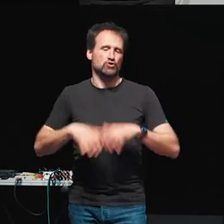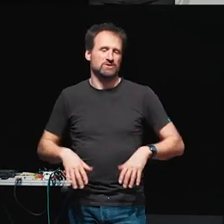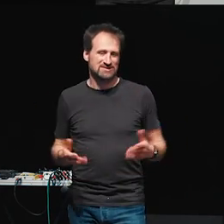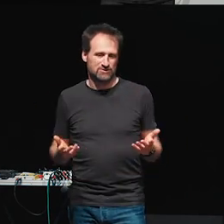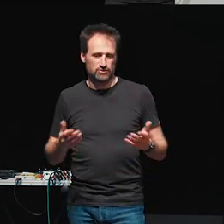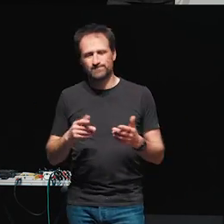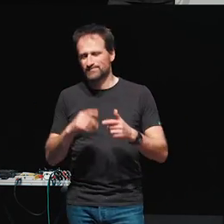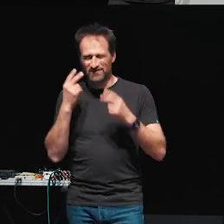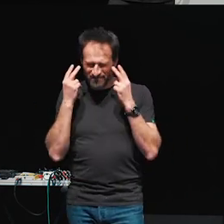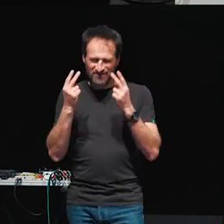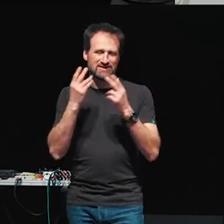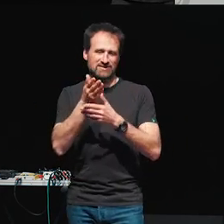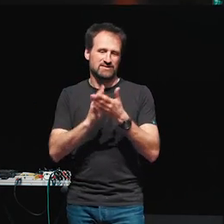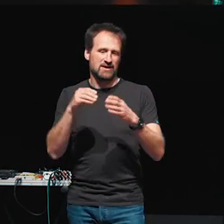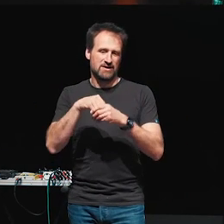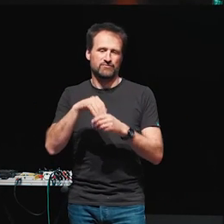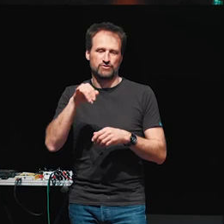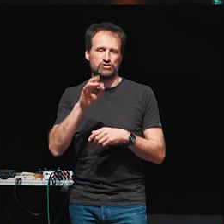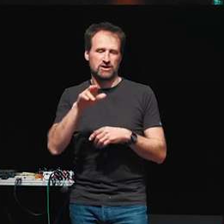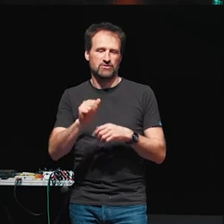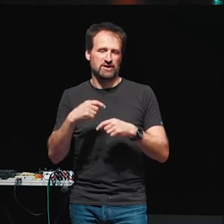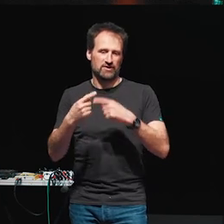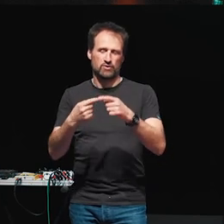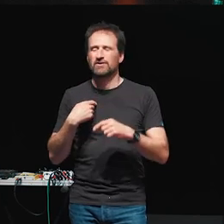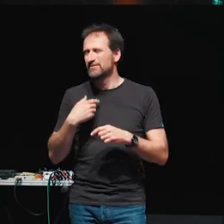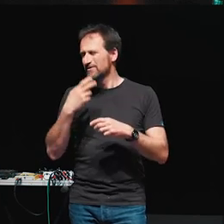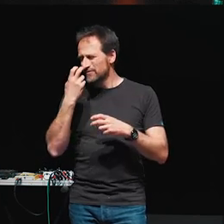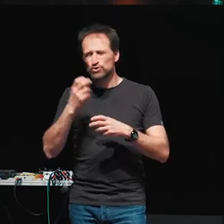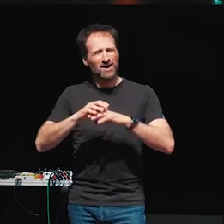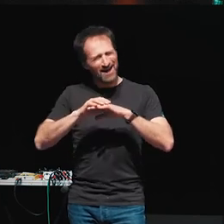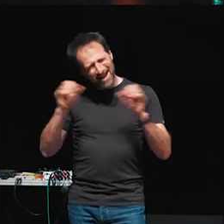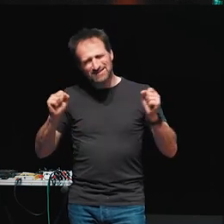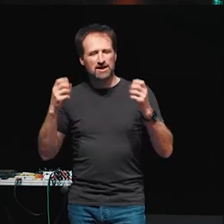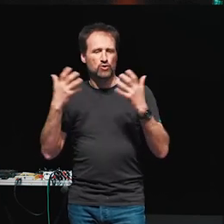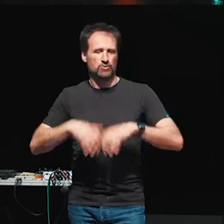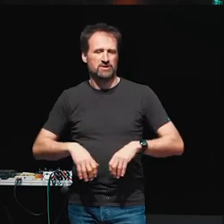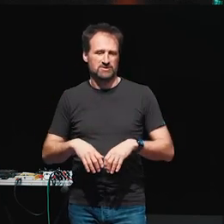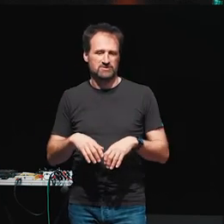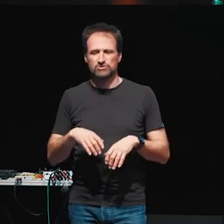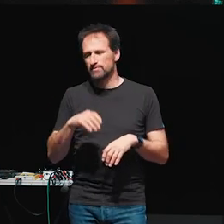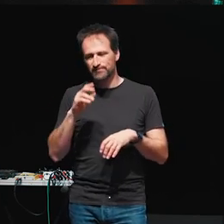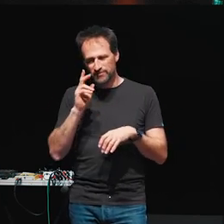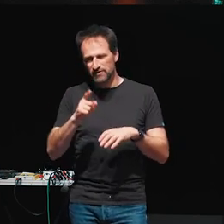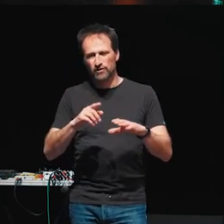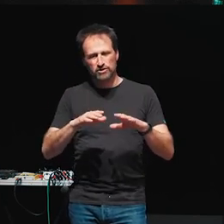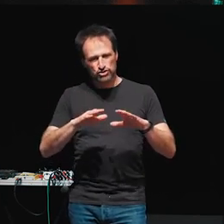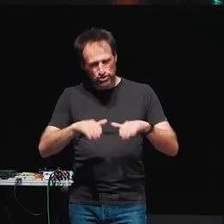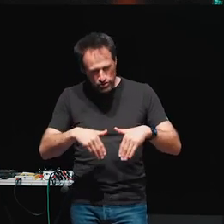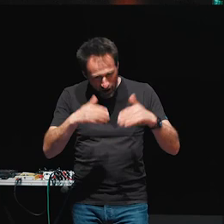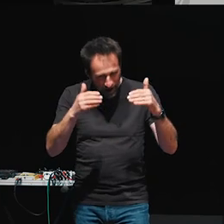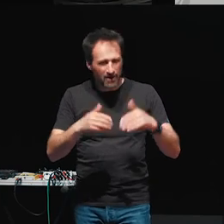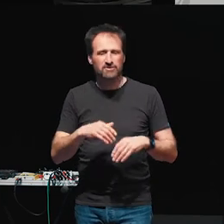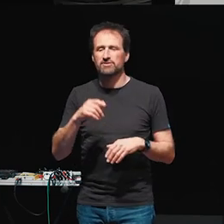basically path in Jira. We try to automate absolutely everything from when you start your app with code generators